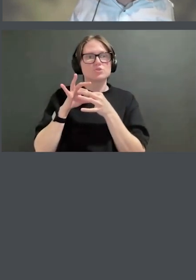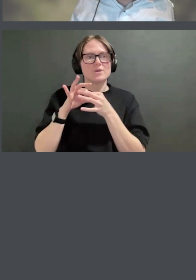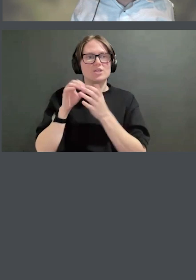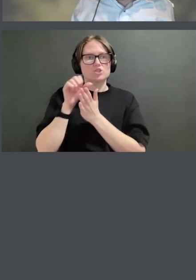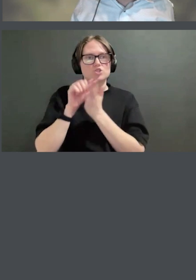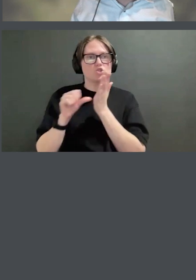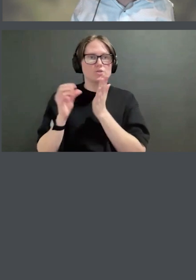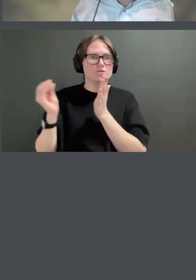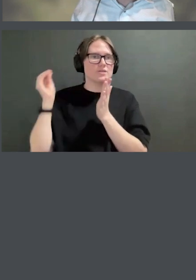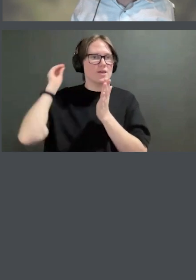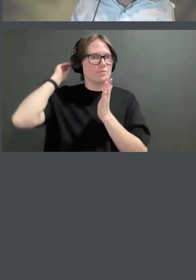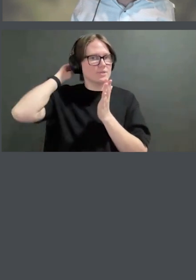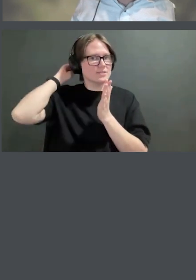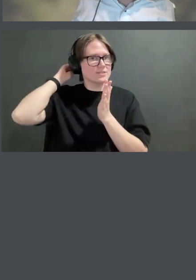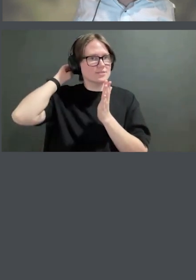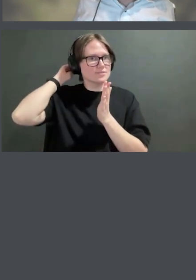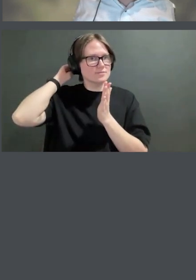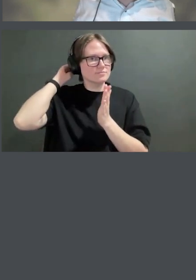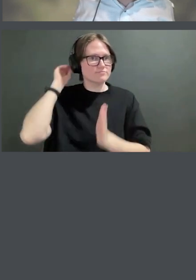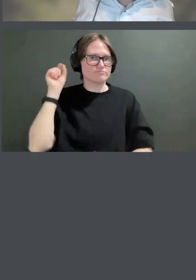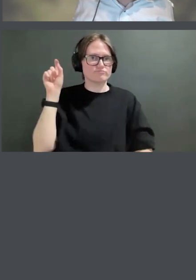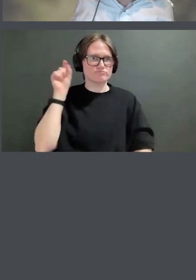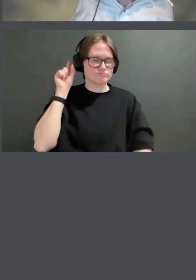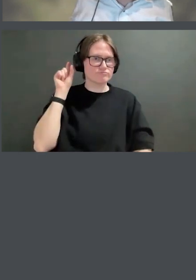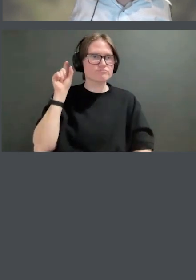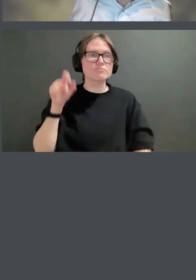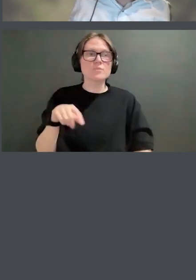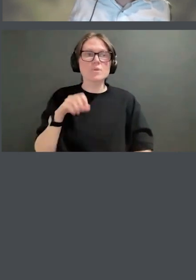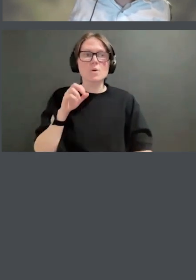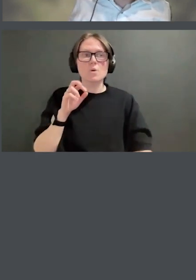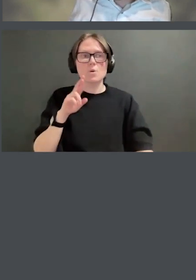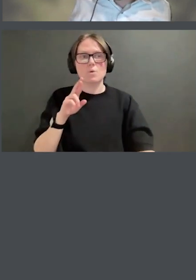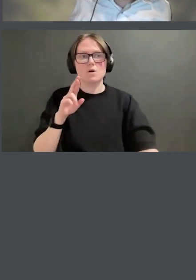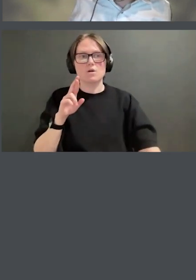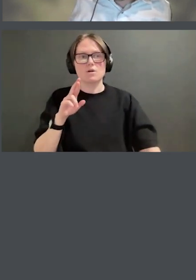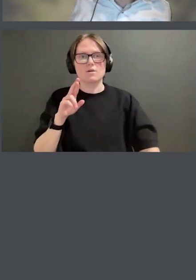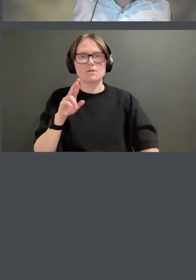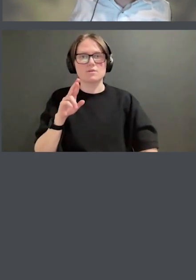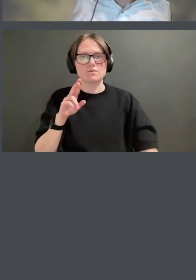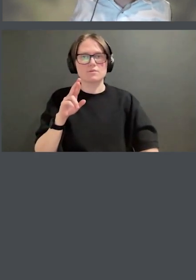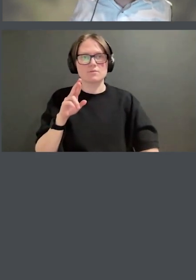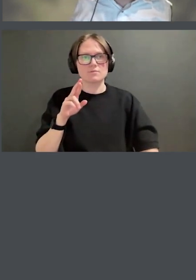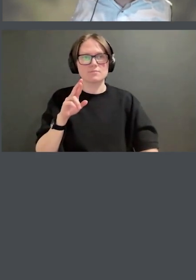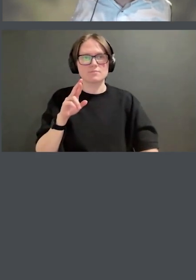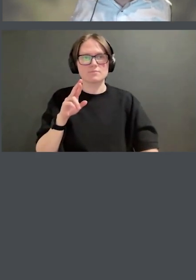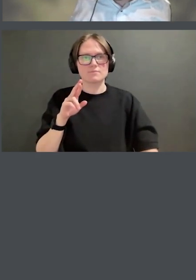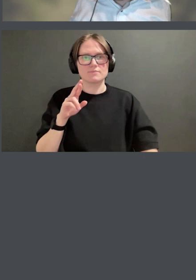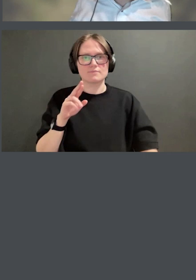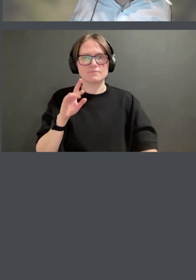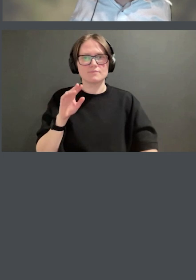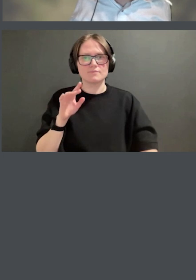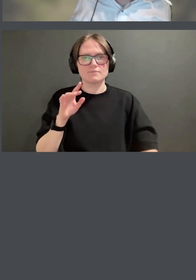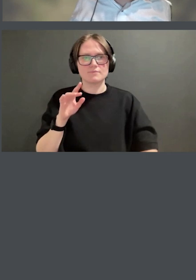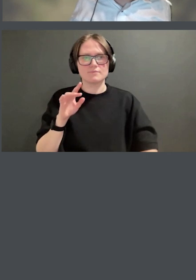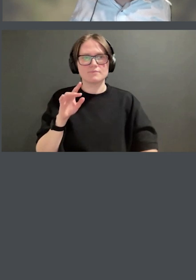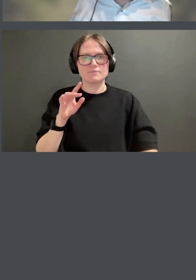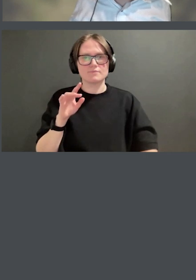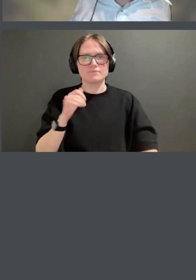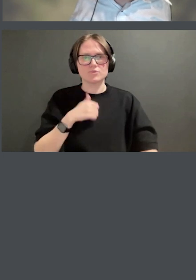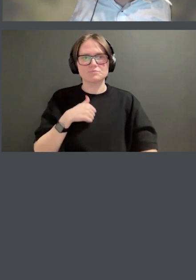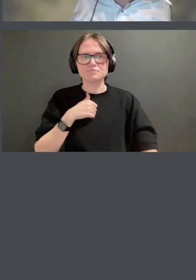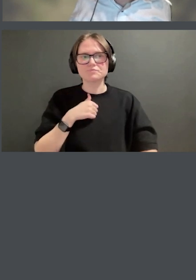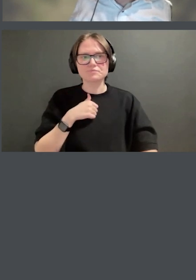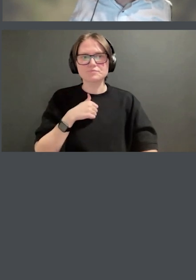placed abutment here, or it can be an actual, and what we call that